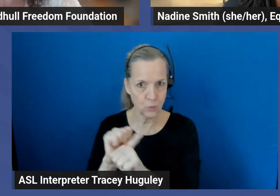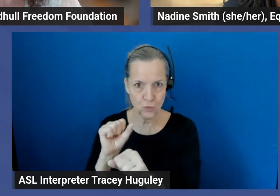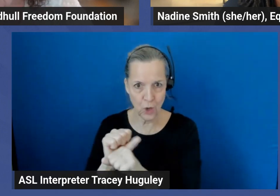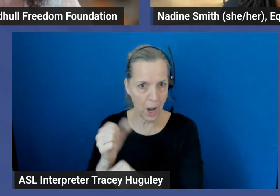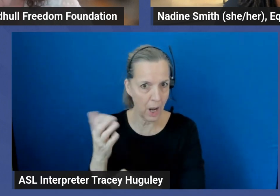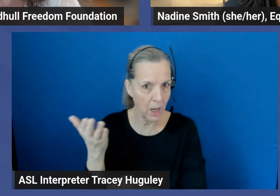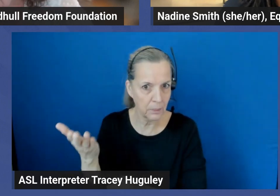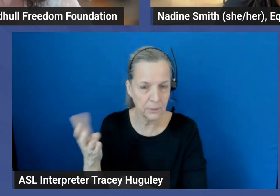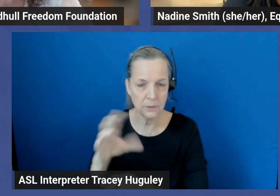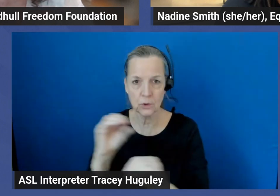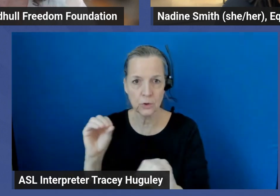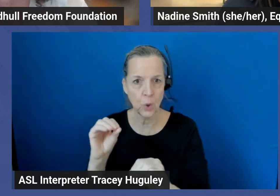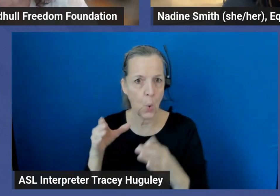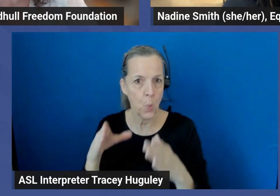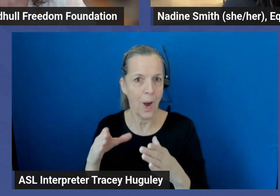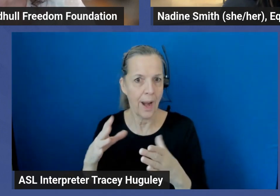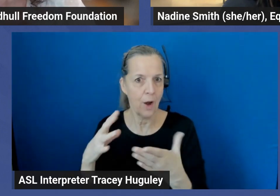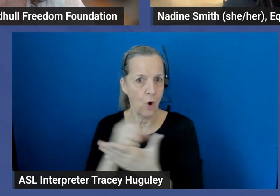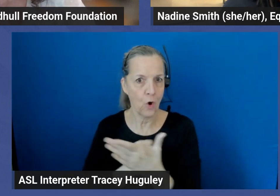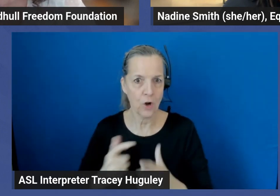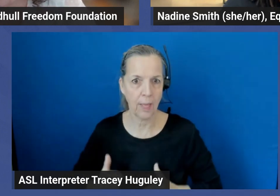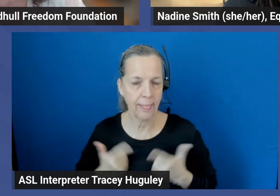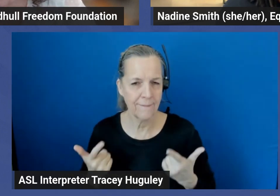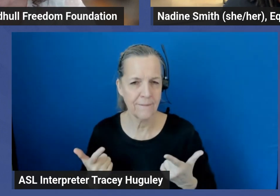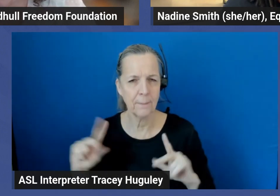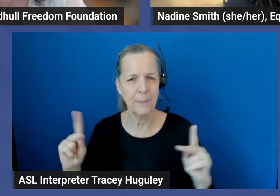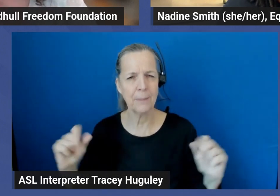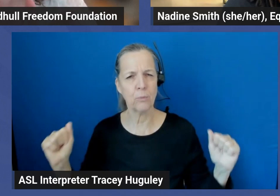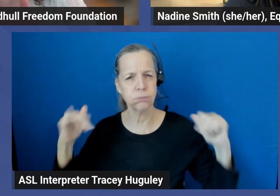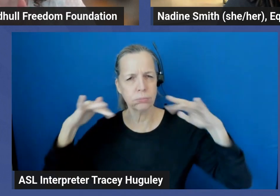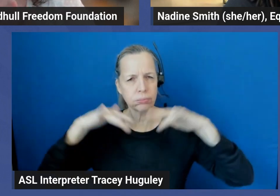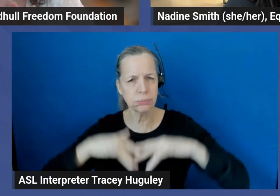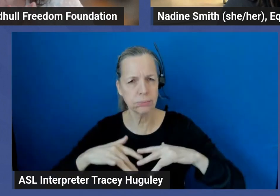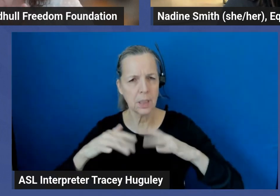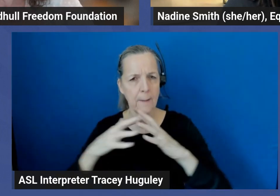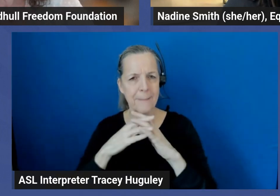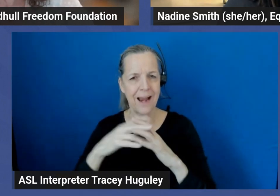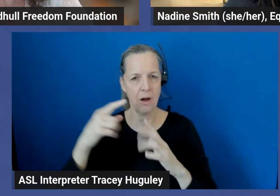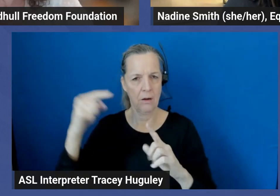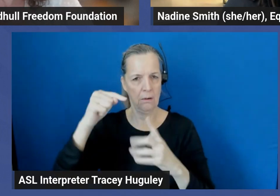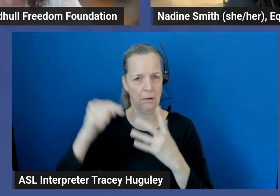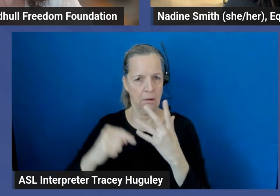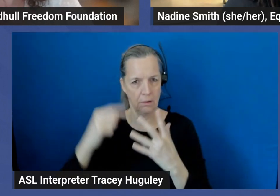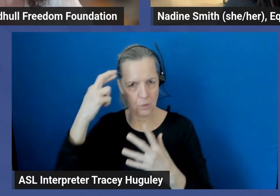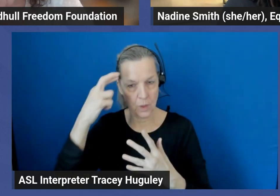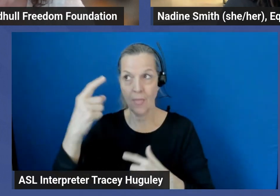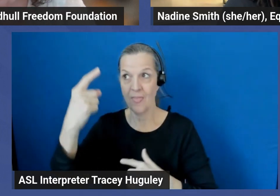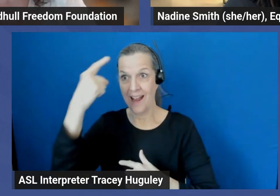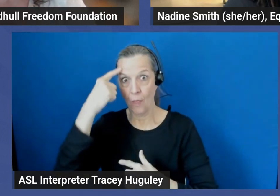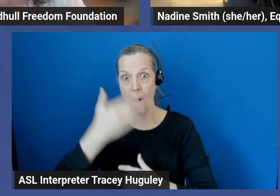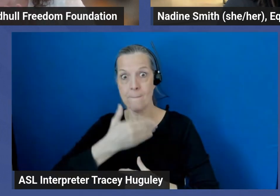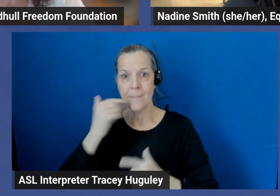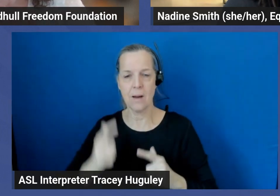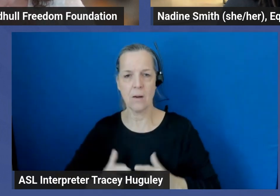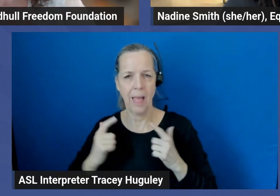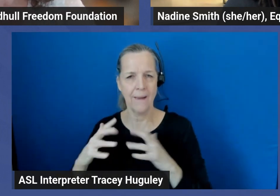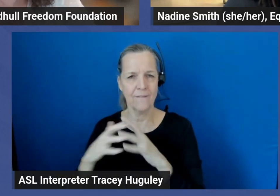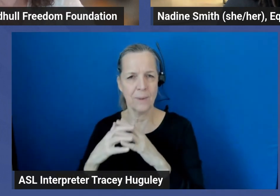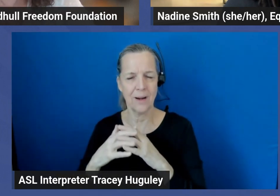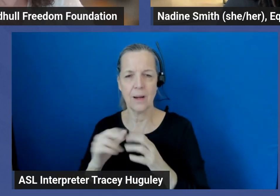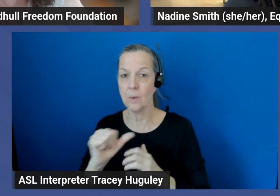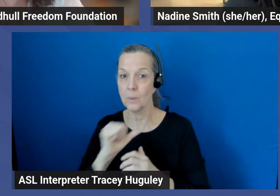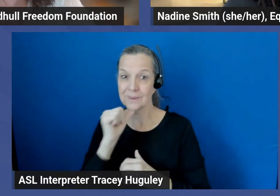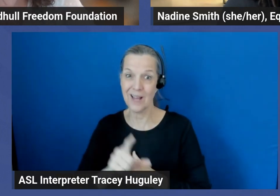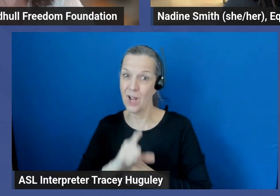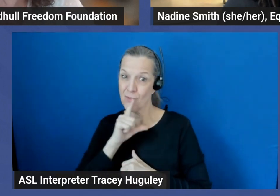was no way to make a living. Mm-hmm. And they thought life would be better in America. She said none of that was